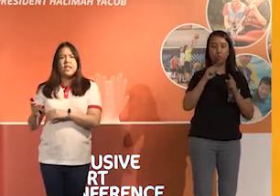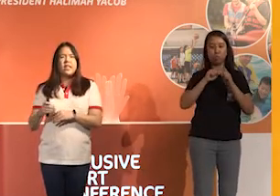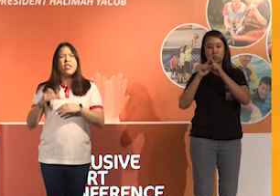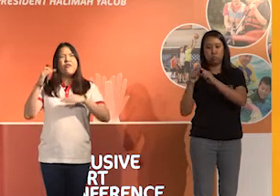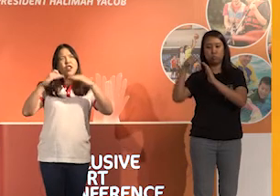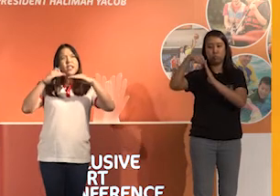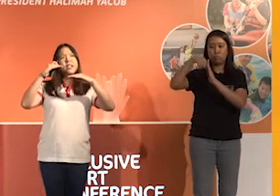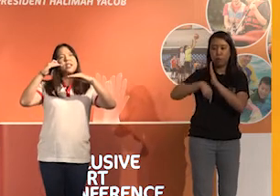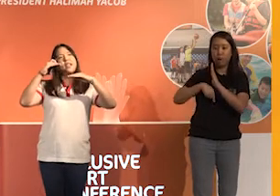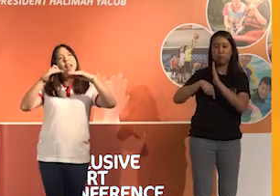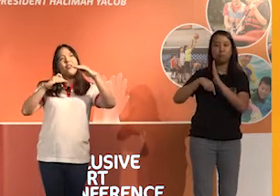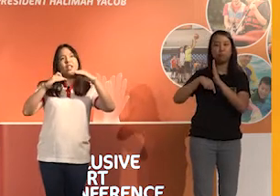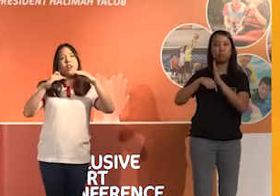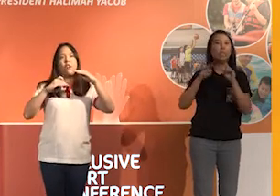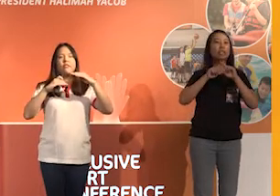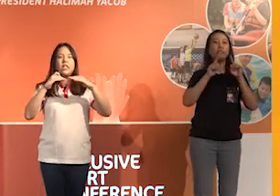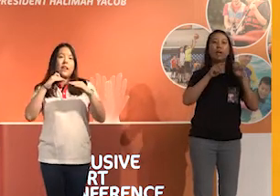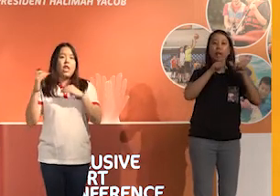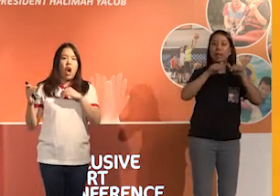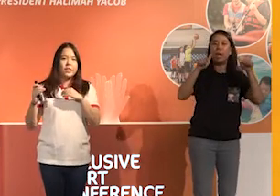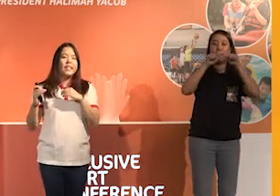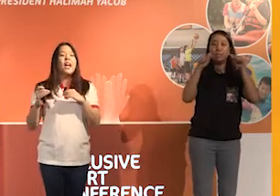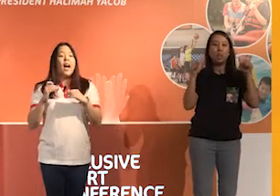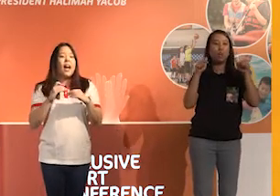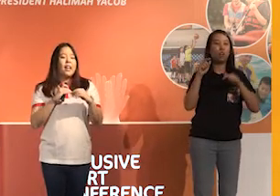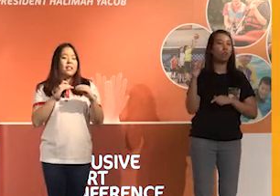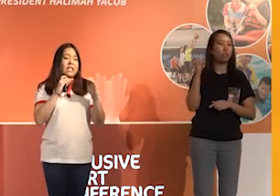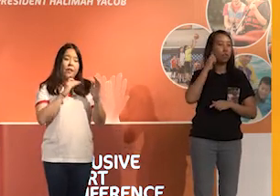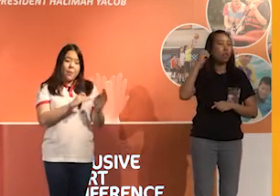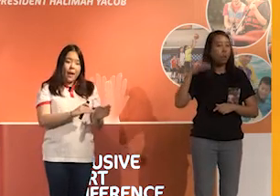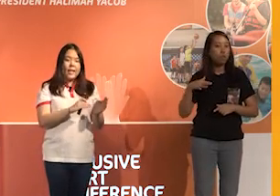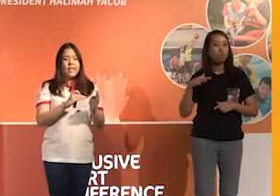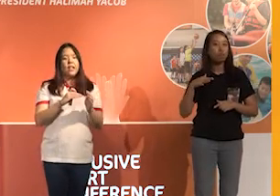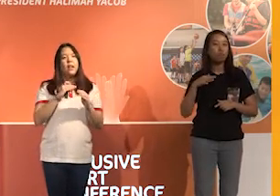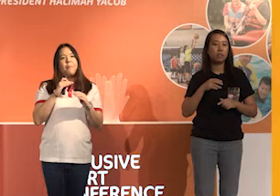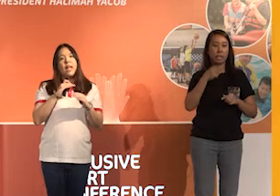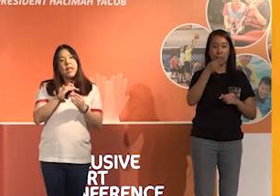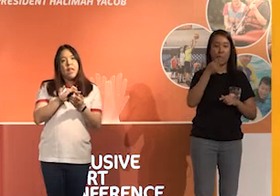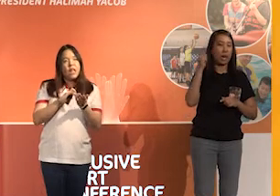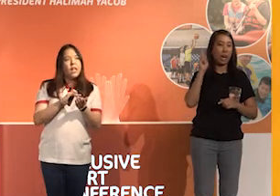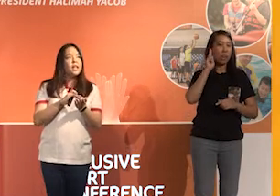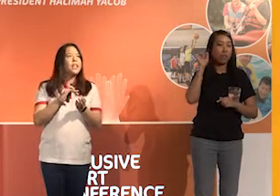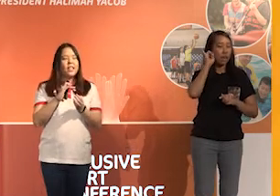loss. It's a different level of theory loss. And theory bad is the